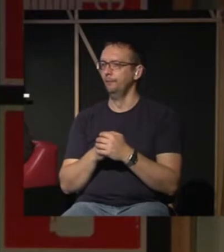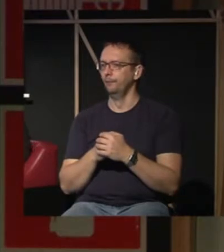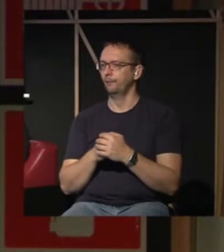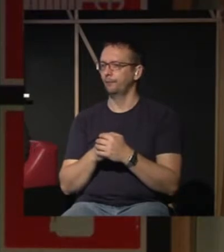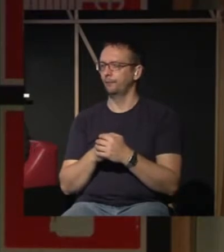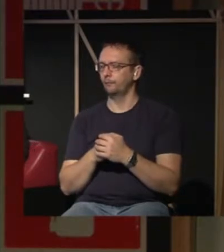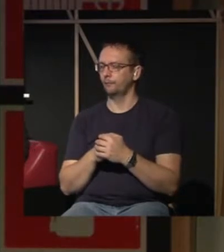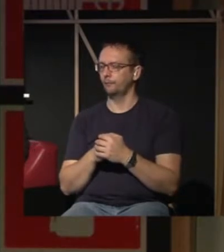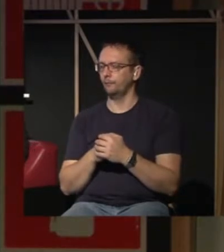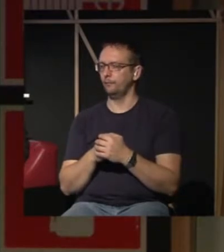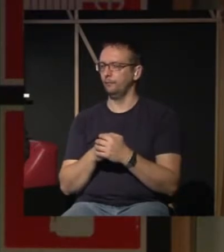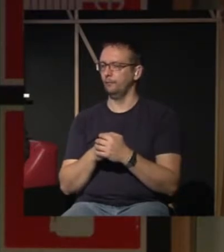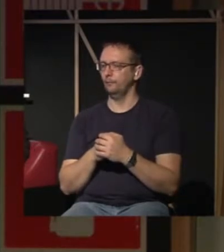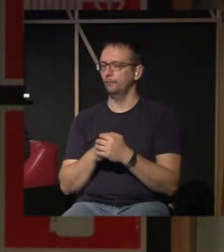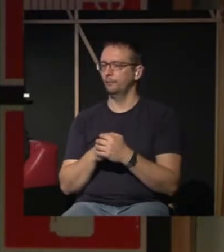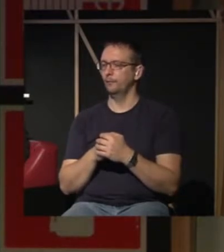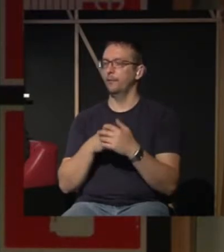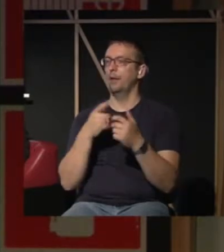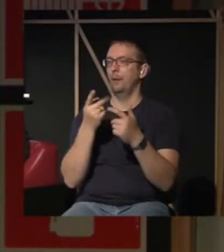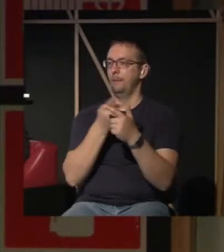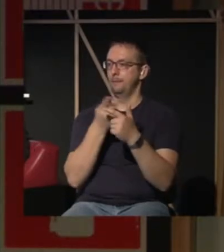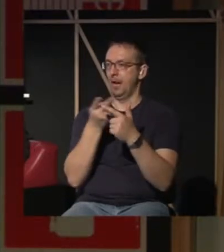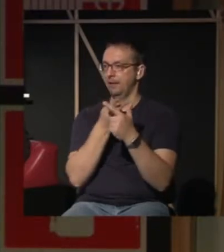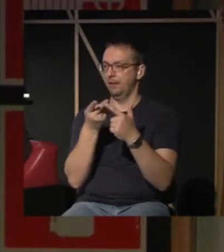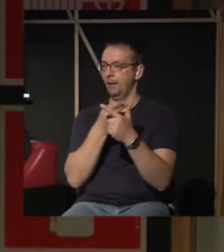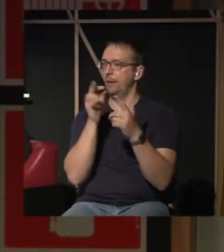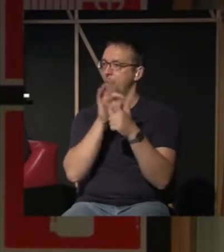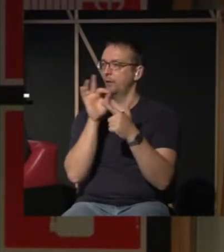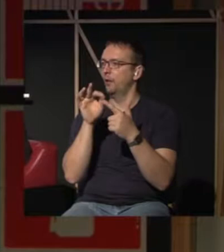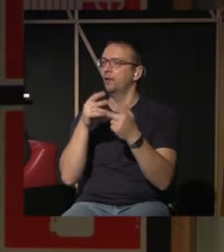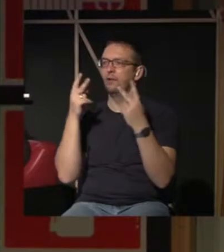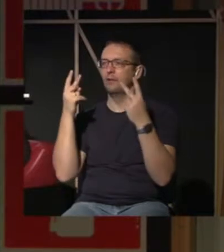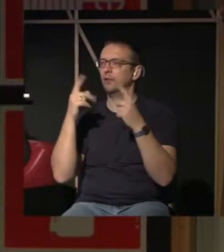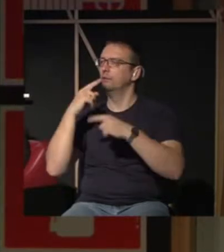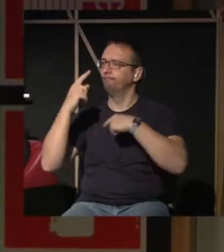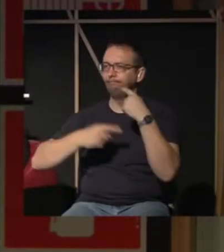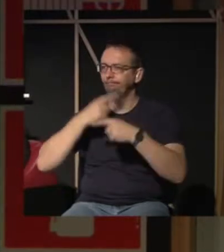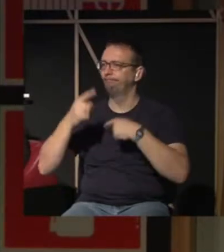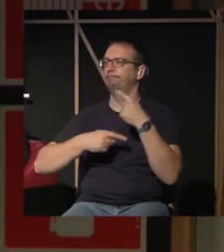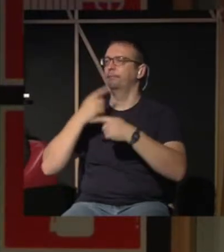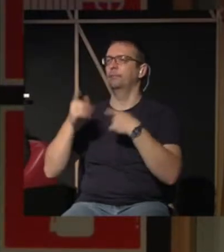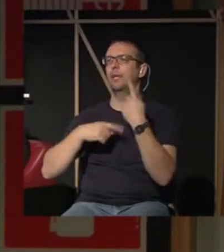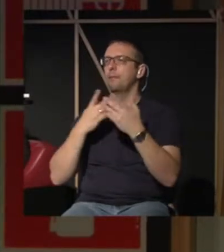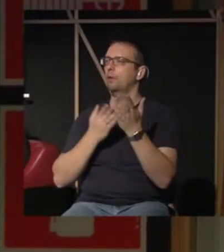into considerations throughout all of the phases and by all of our stakeholders.